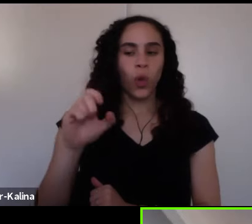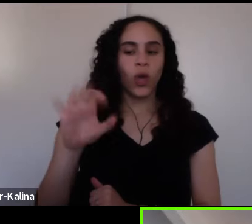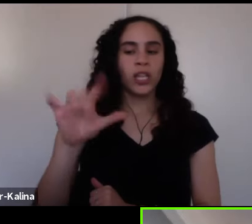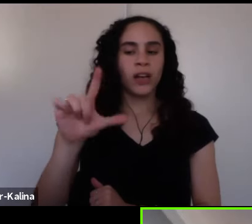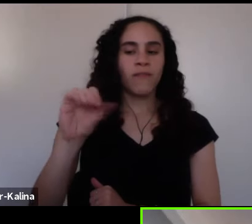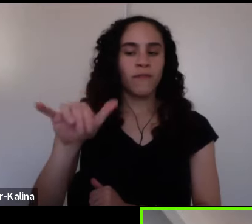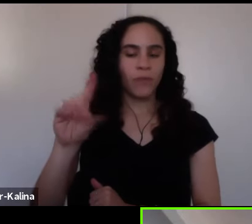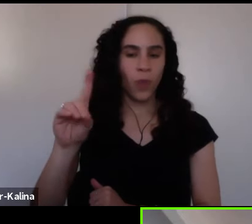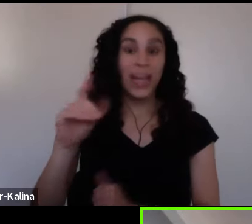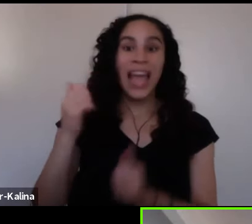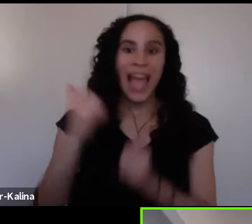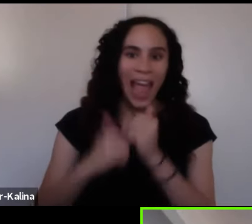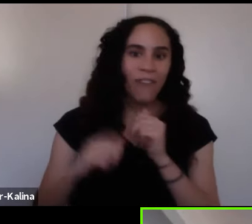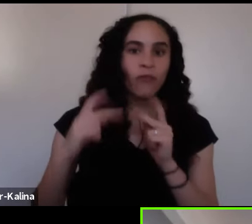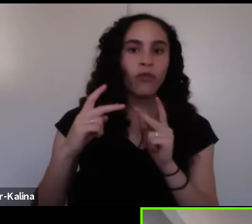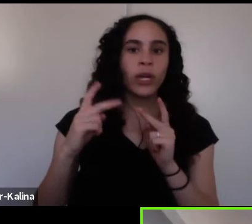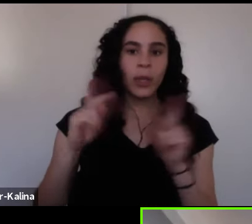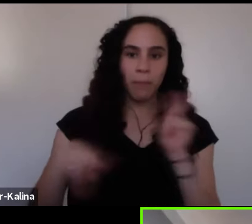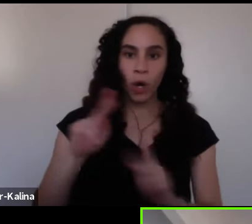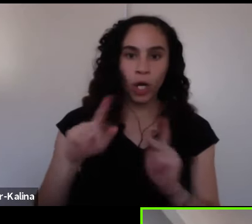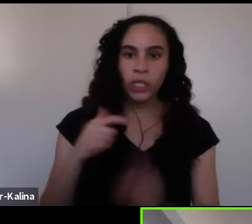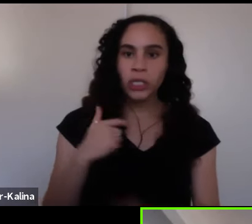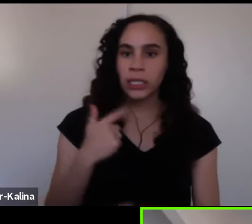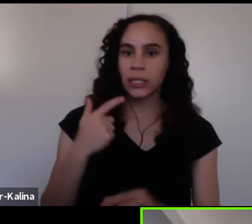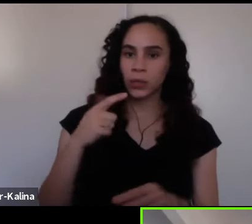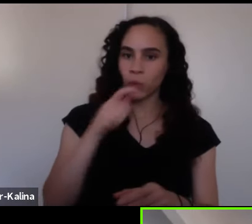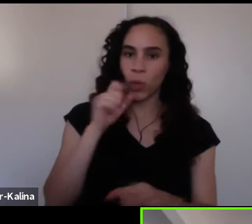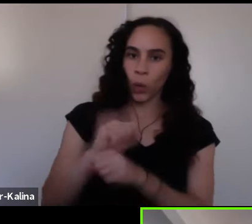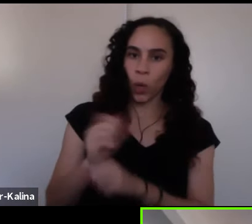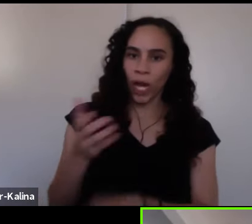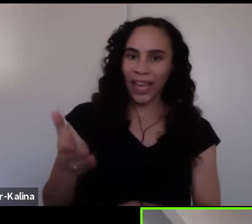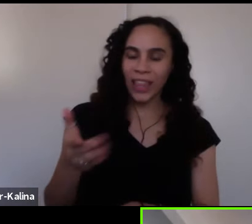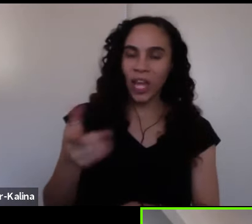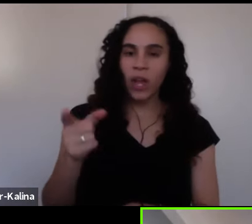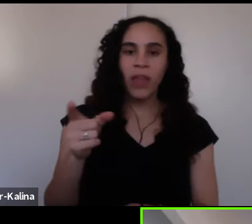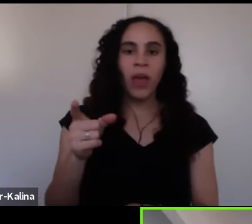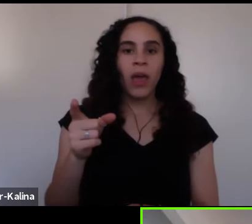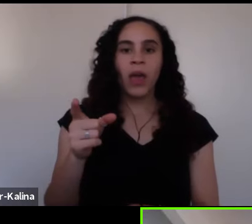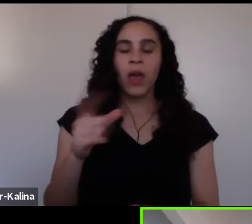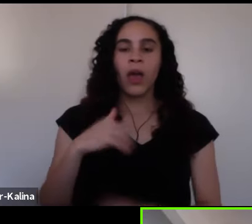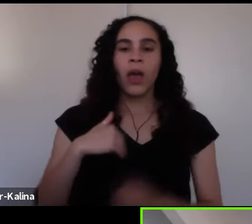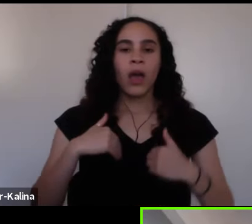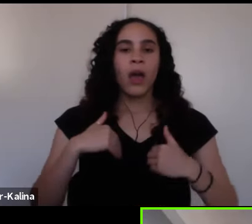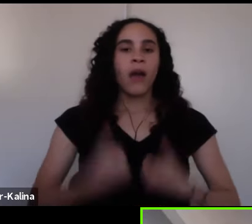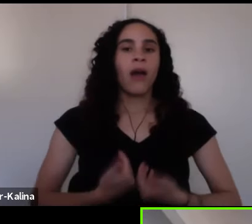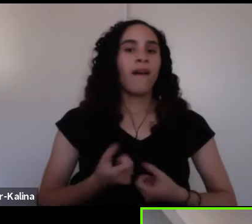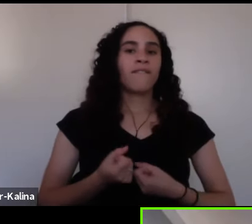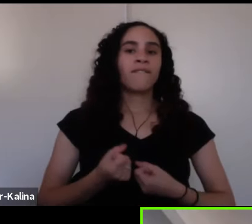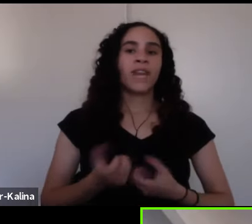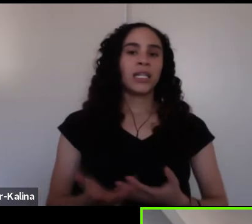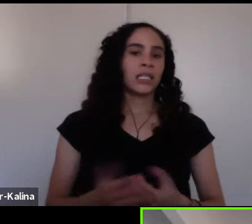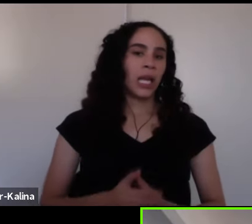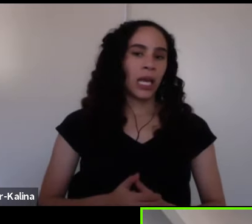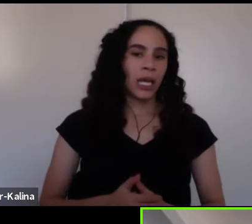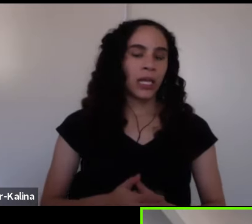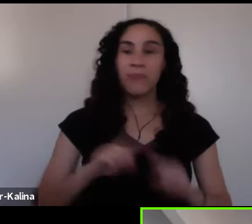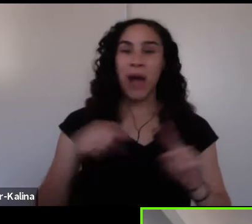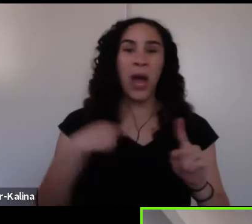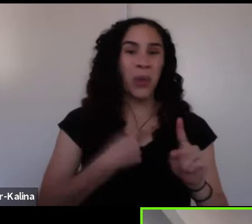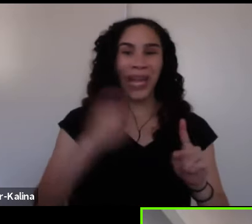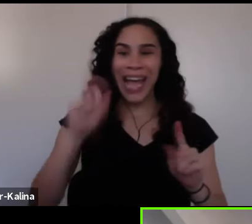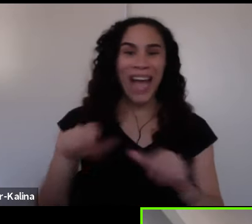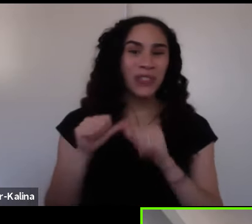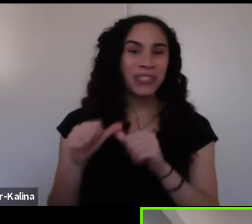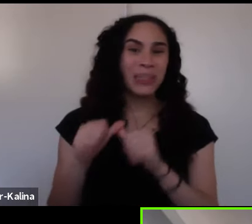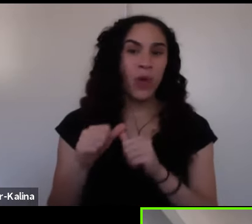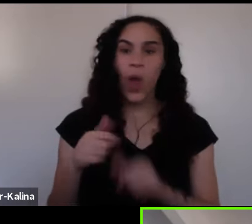knew was just fatigued. But we had to keep going. We couldn't afford to stop, right? Because that was our gig.